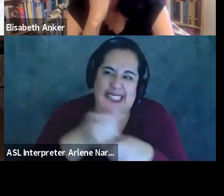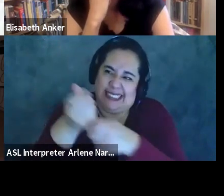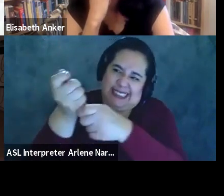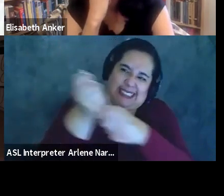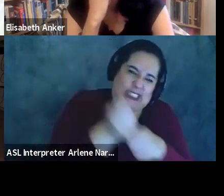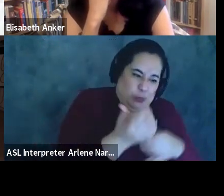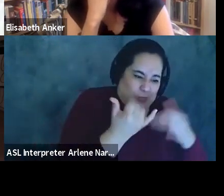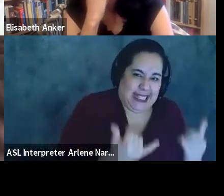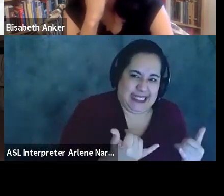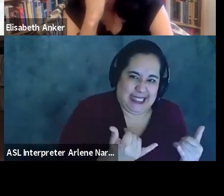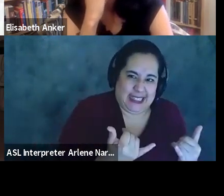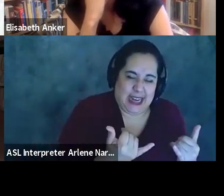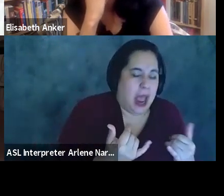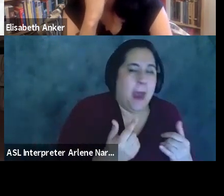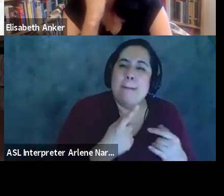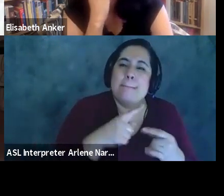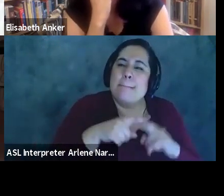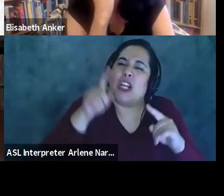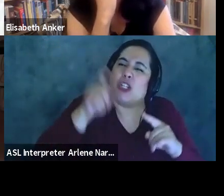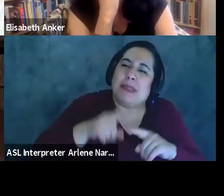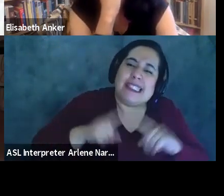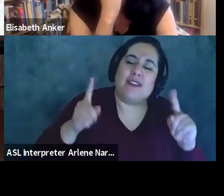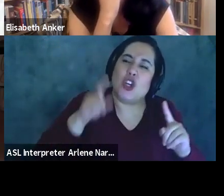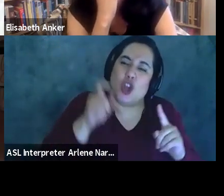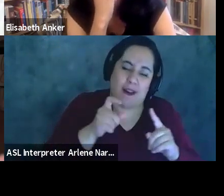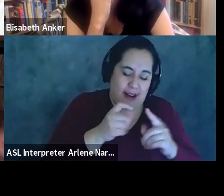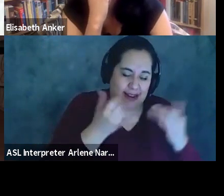the present being projected into the future.